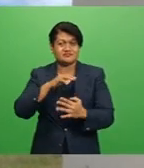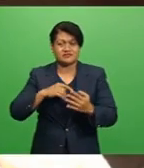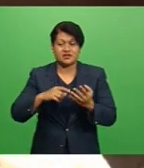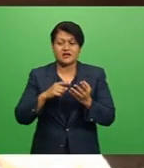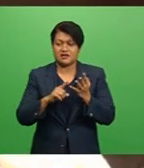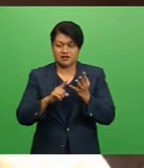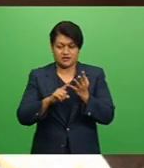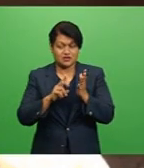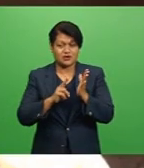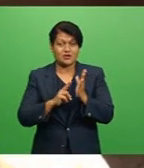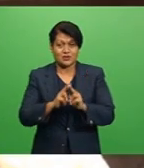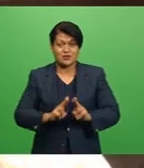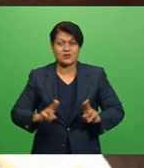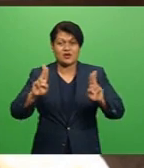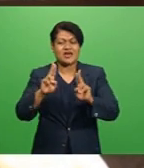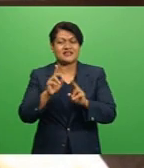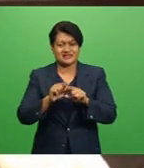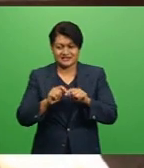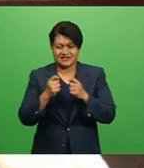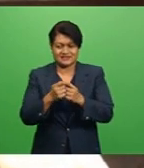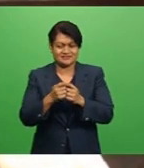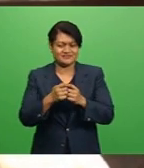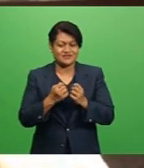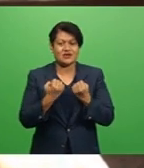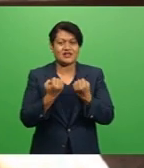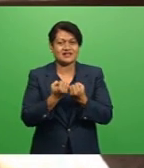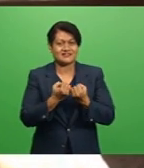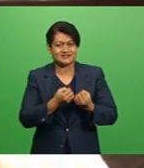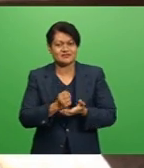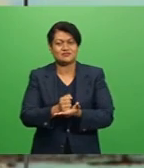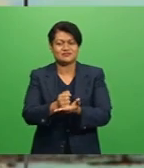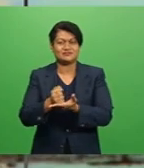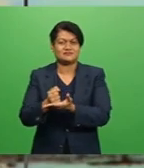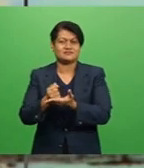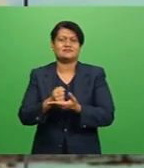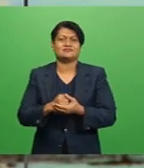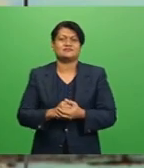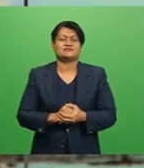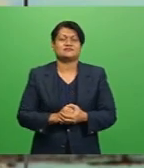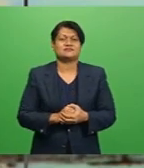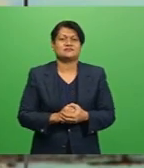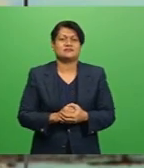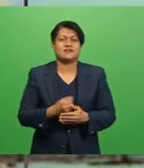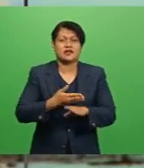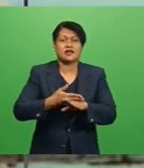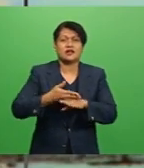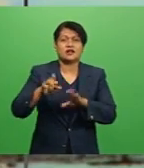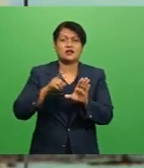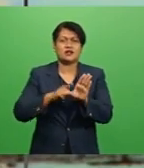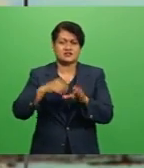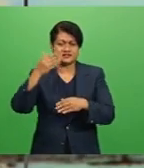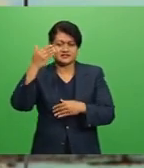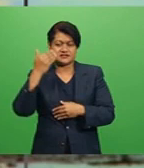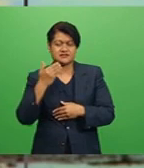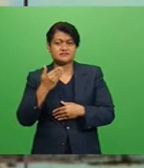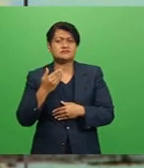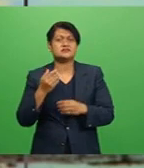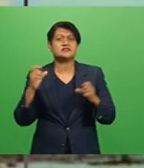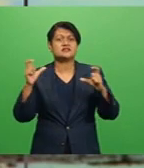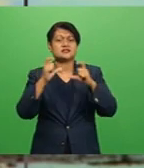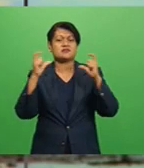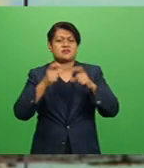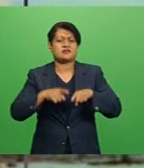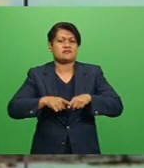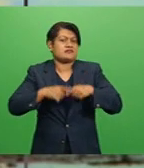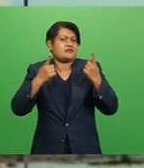of health officials. Jeshulal, FBC News. New Year's Eve will be celebrated in a different way this